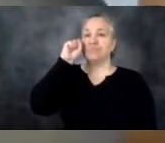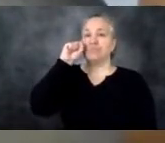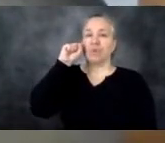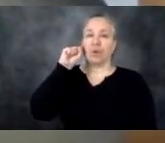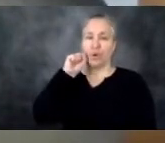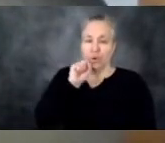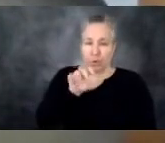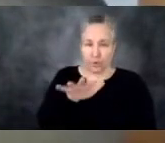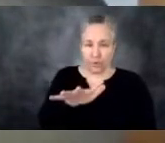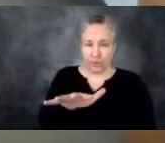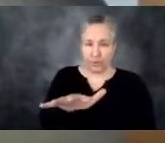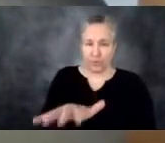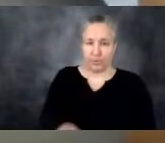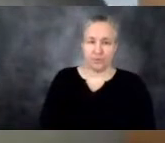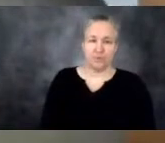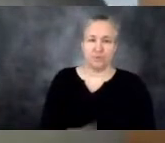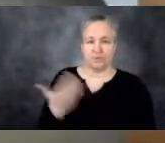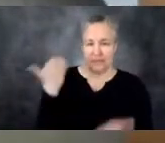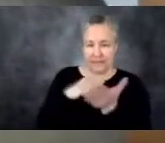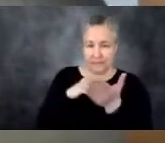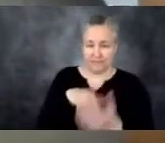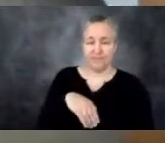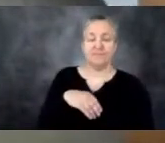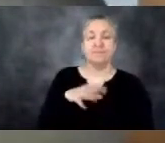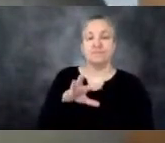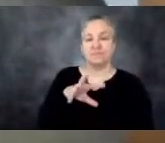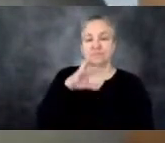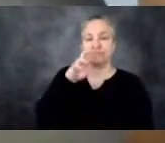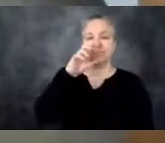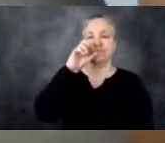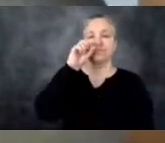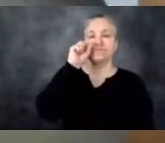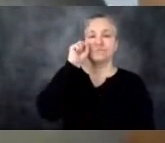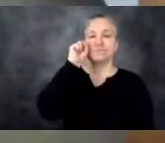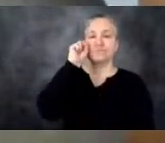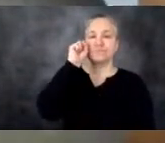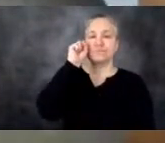and exhale. One more time. Inhale